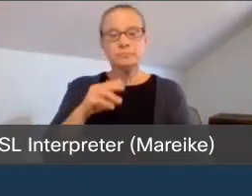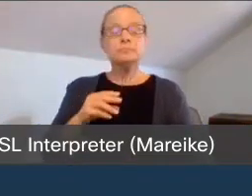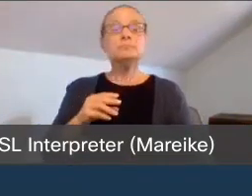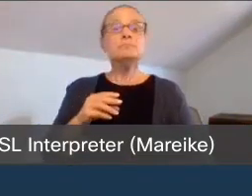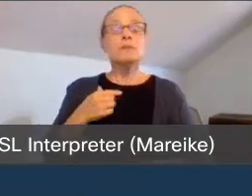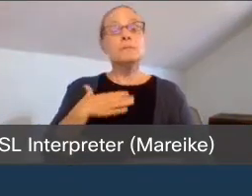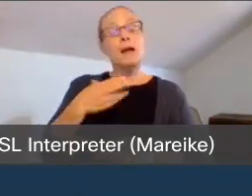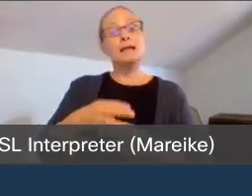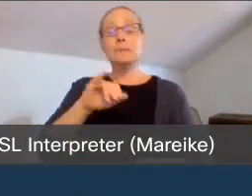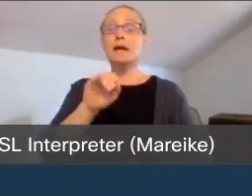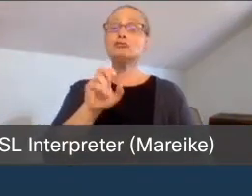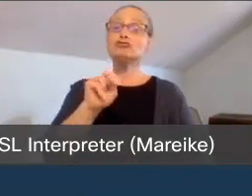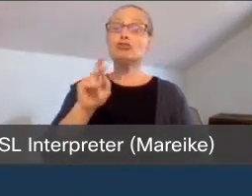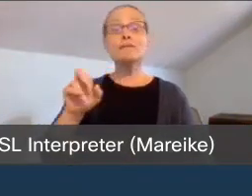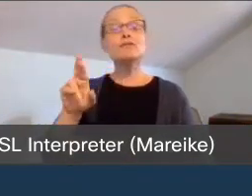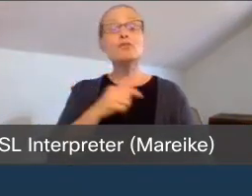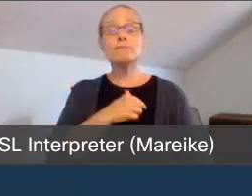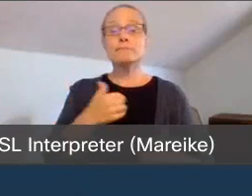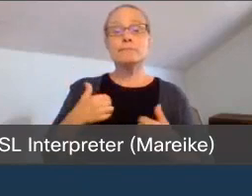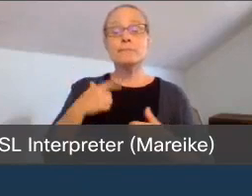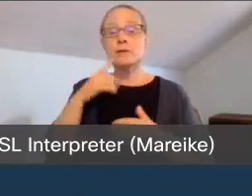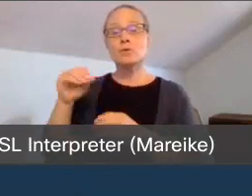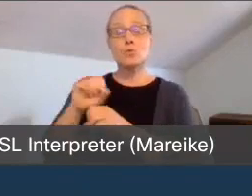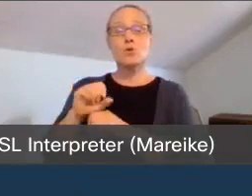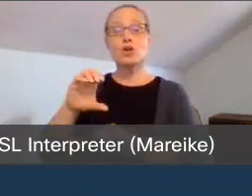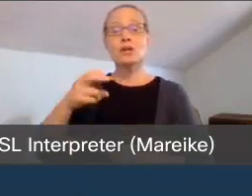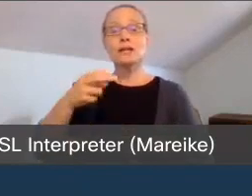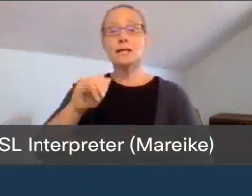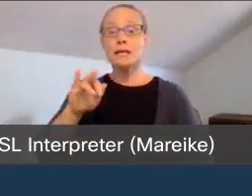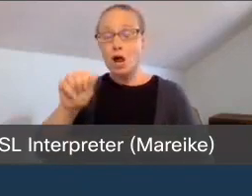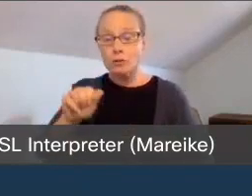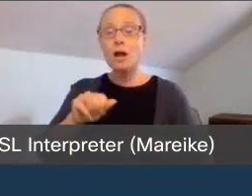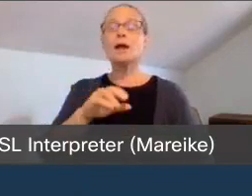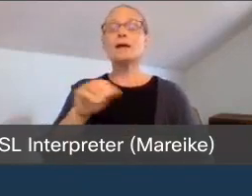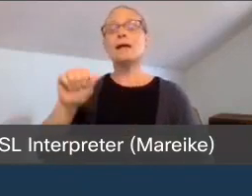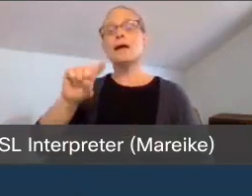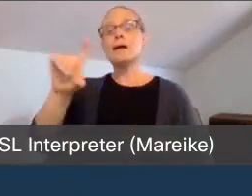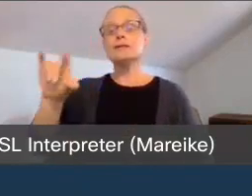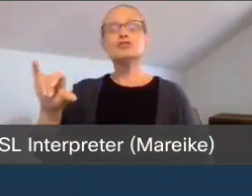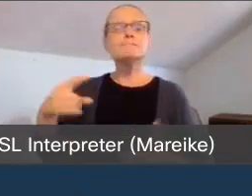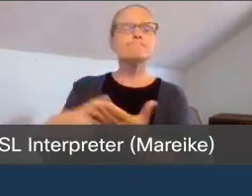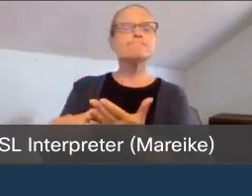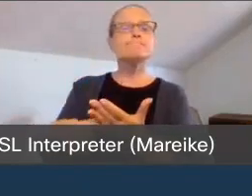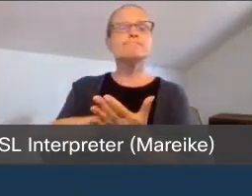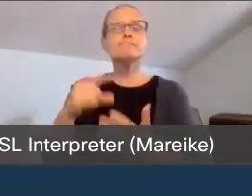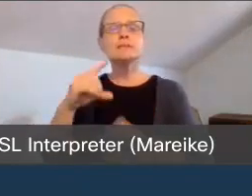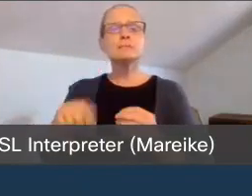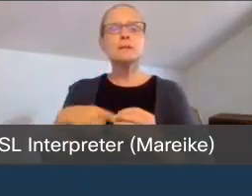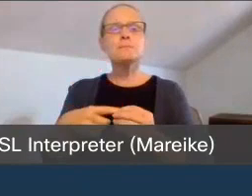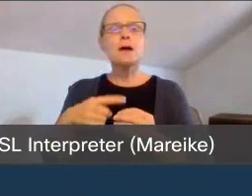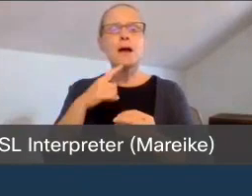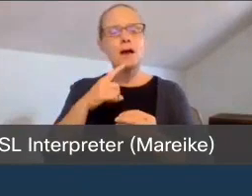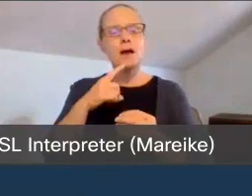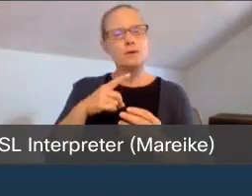My name is Jennifer. I'm joined by my colleagues Kiara and Ashley to talk to you a little bit about some of the projects that